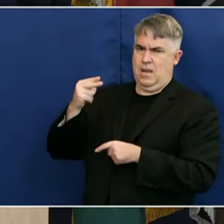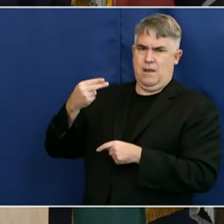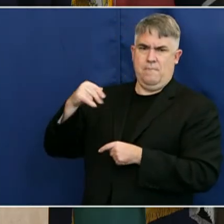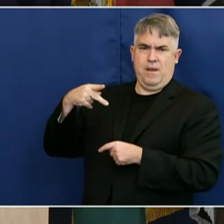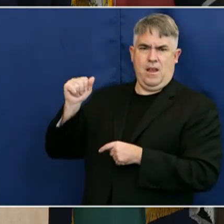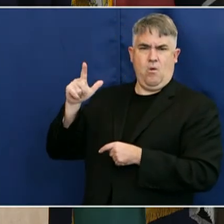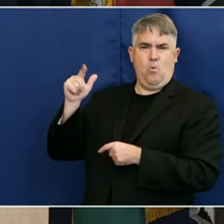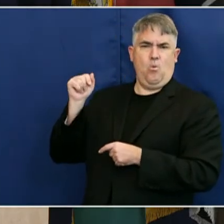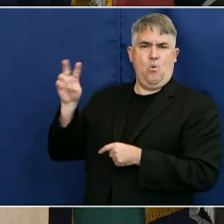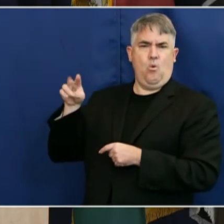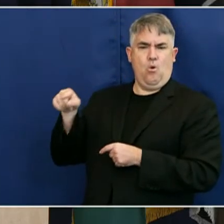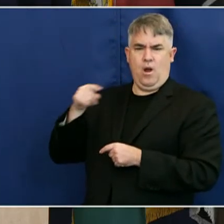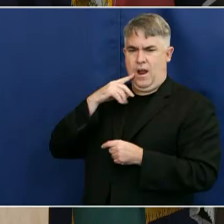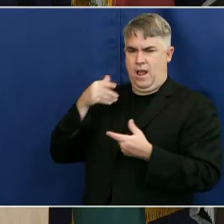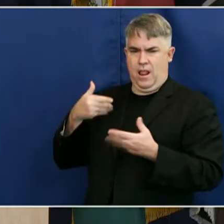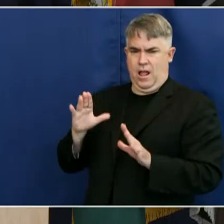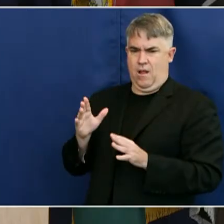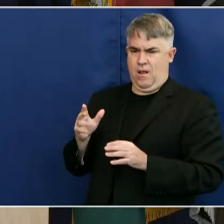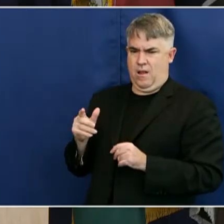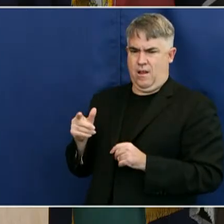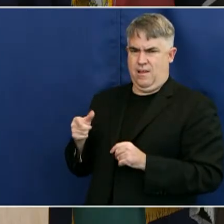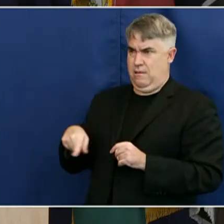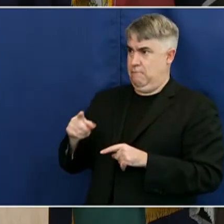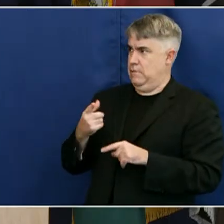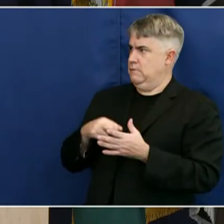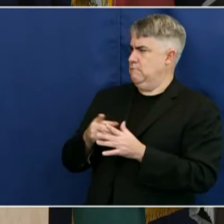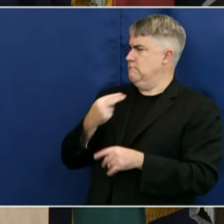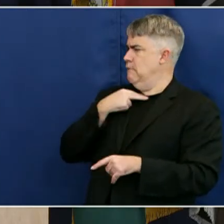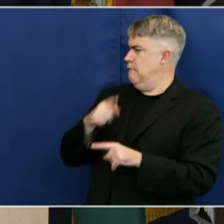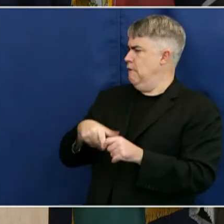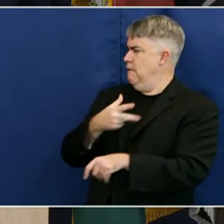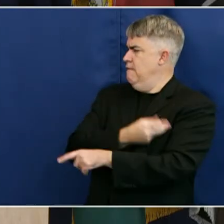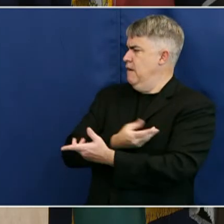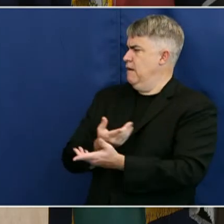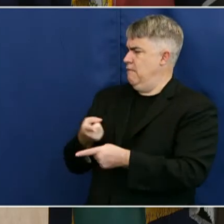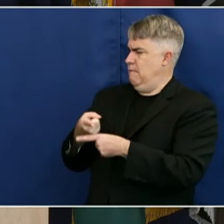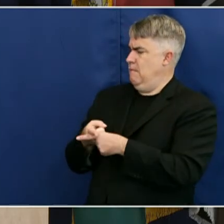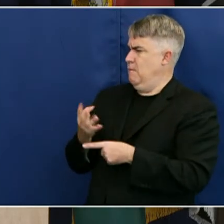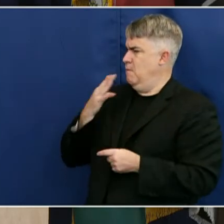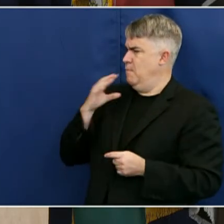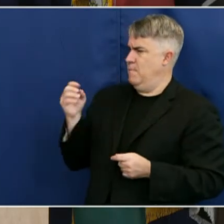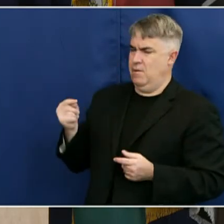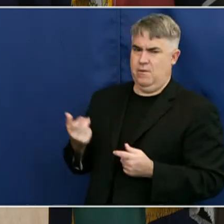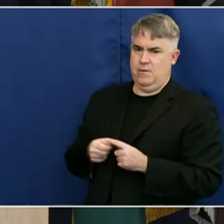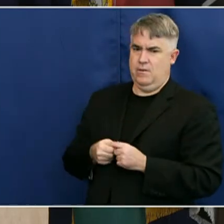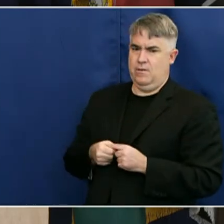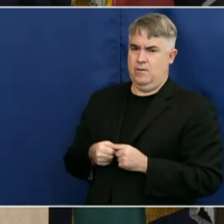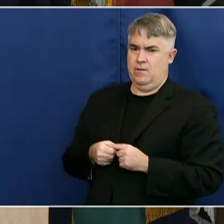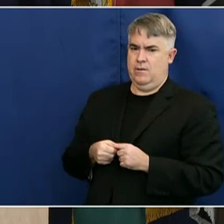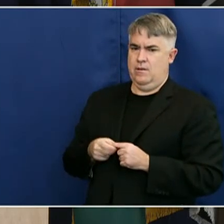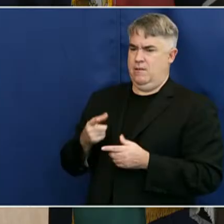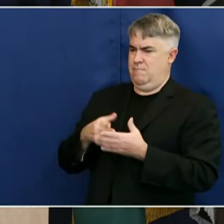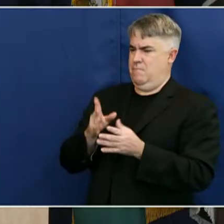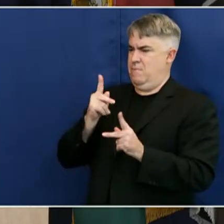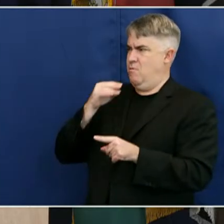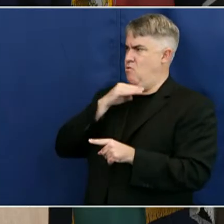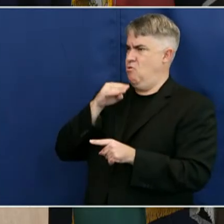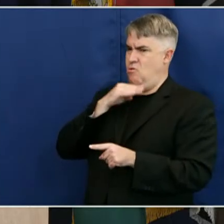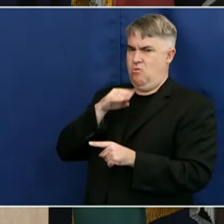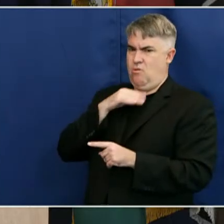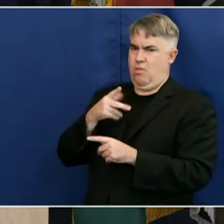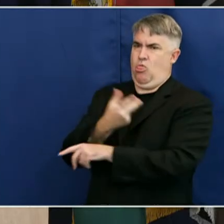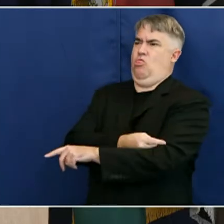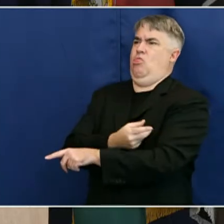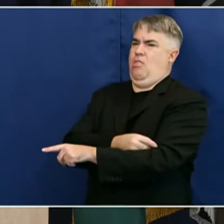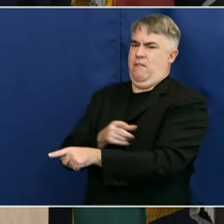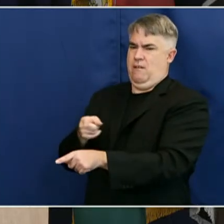How will people who are underserved not be forced to wait even longer by people lying about their health? Yeah, within the next 24 to 48